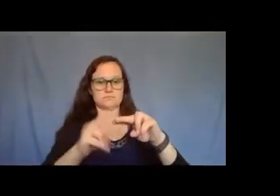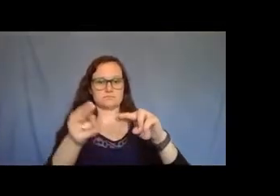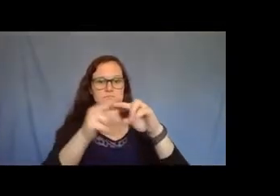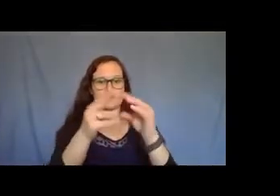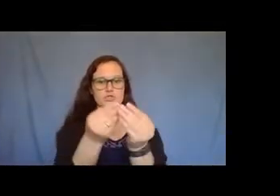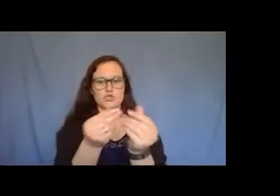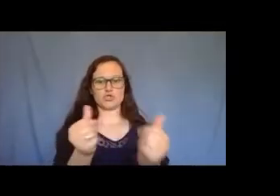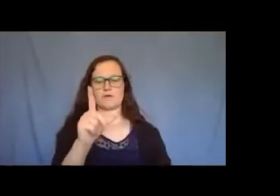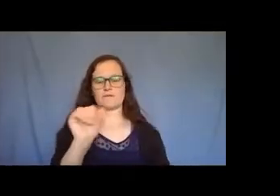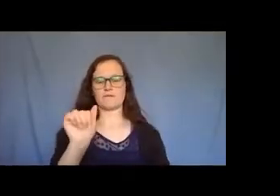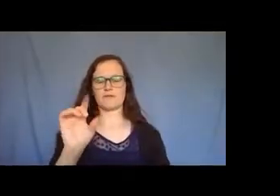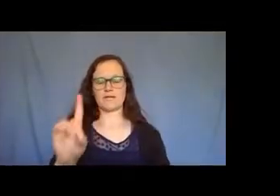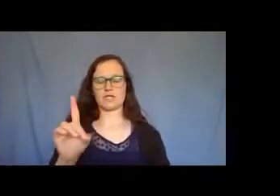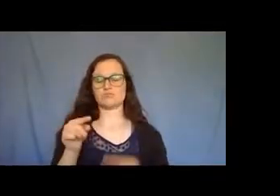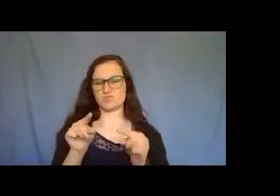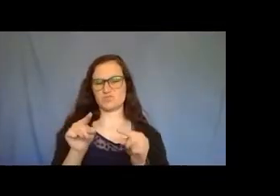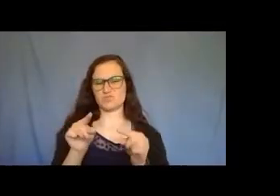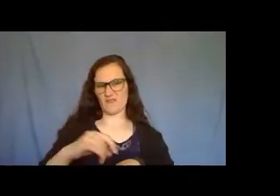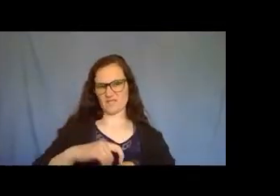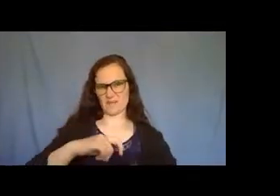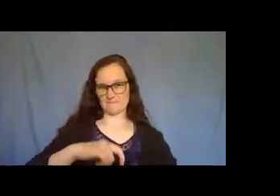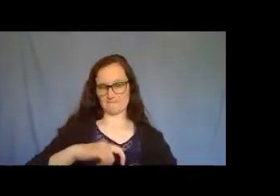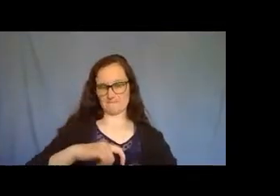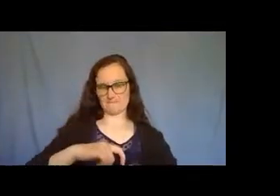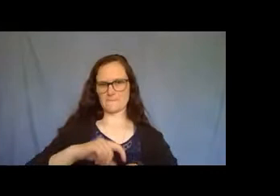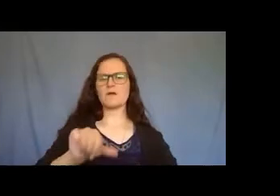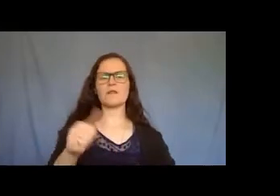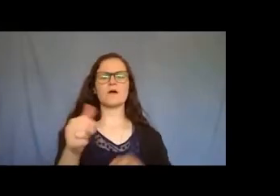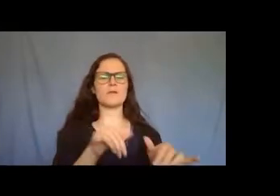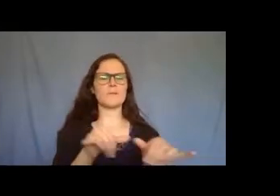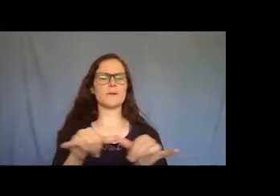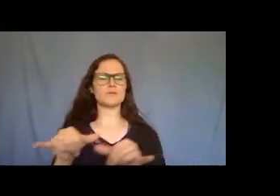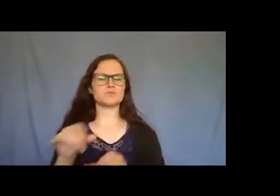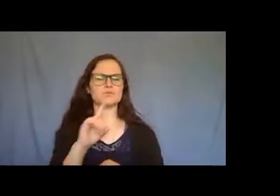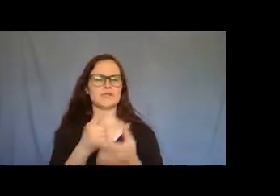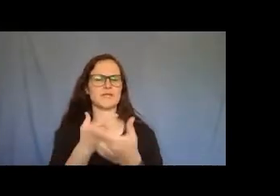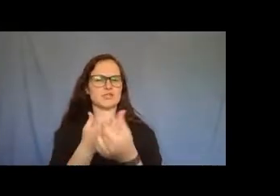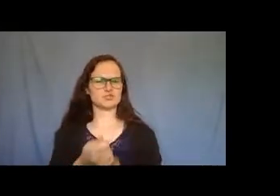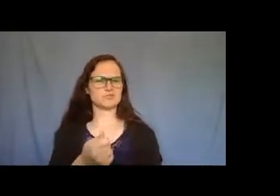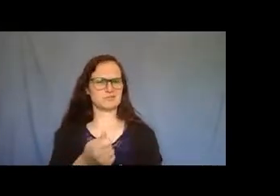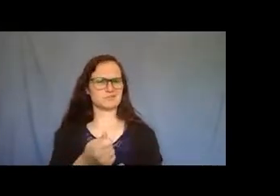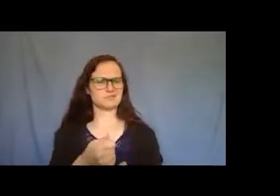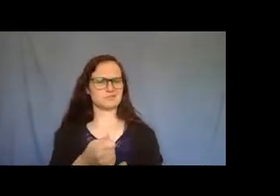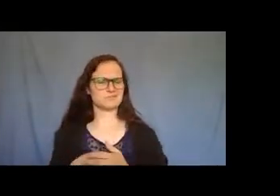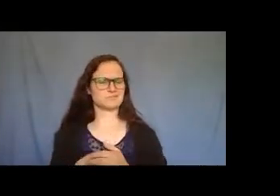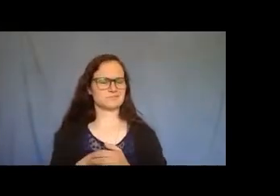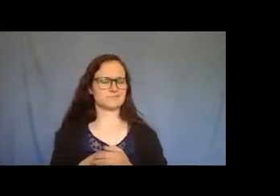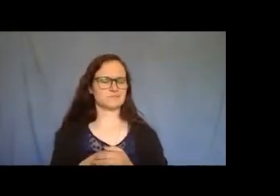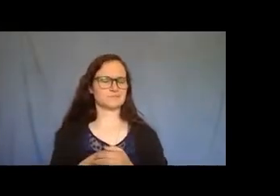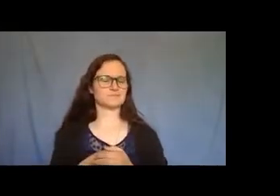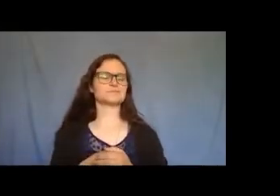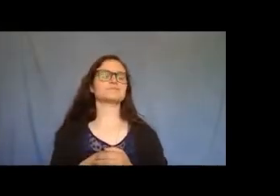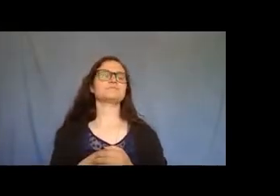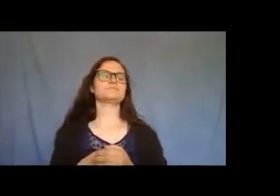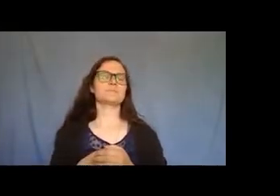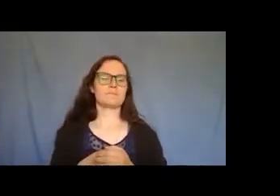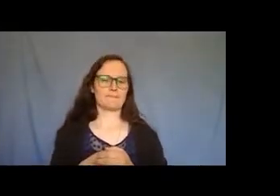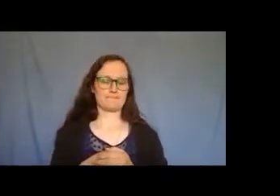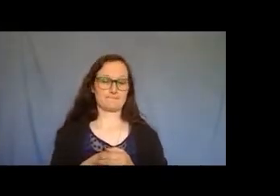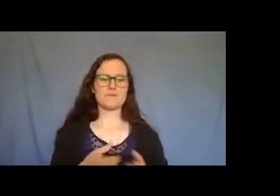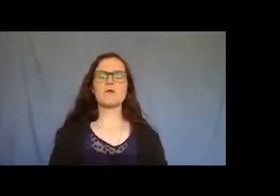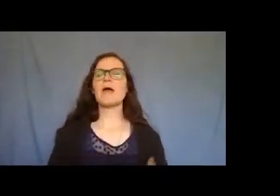time. But another pattern develops, which is also of note, which is that the relative